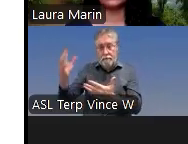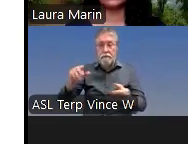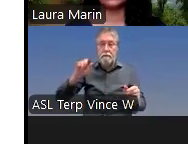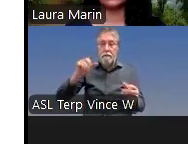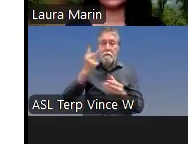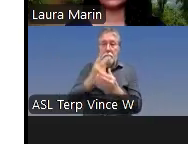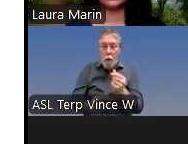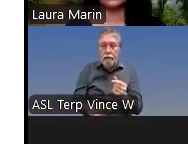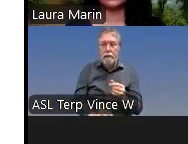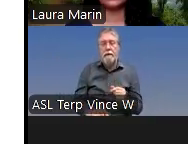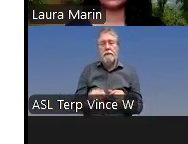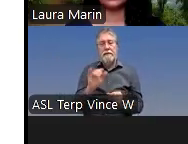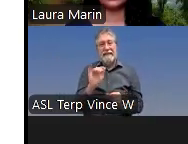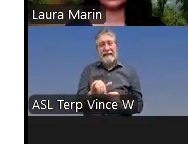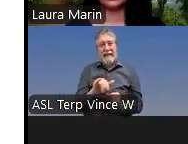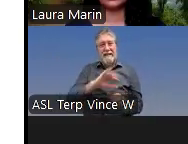model